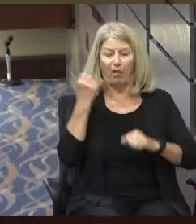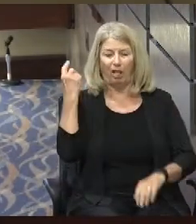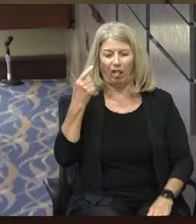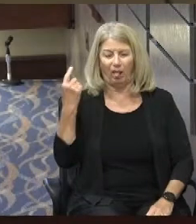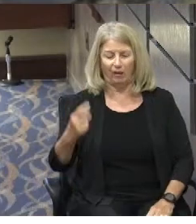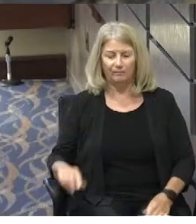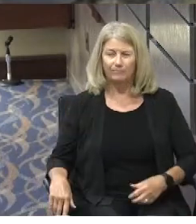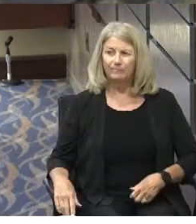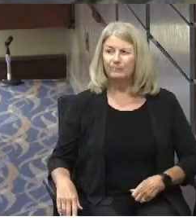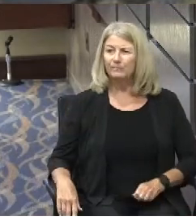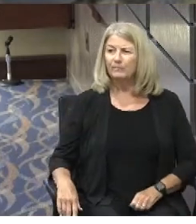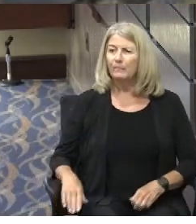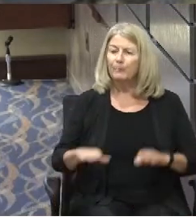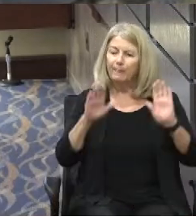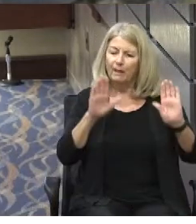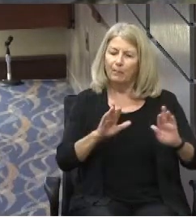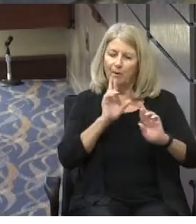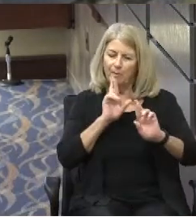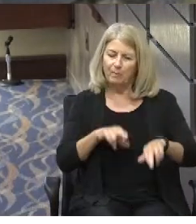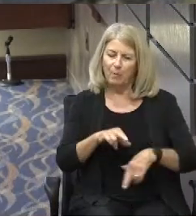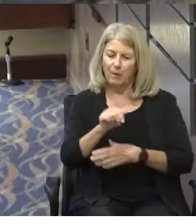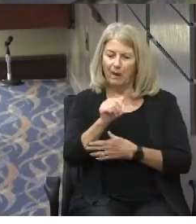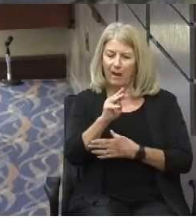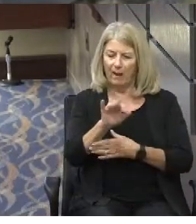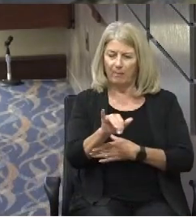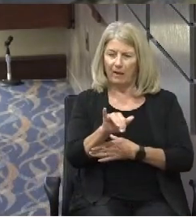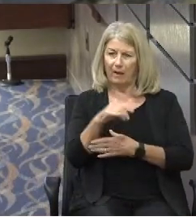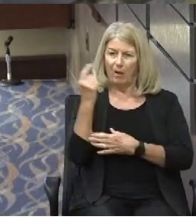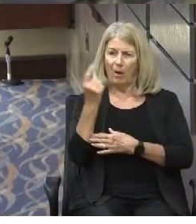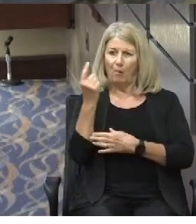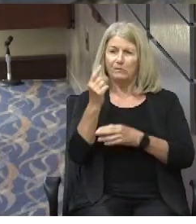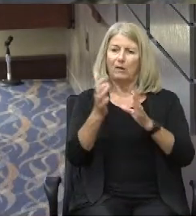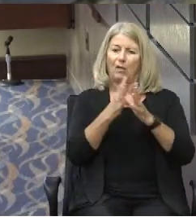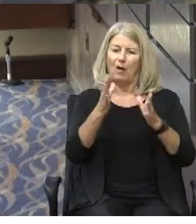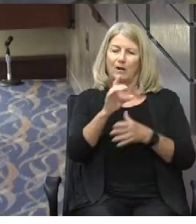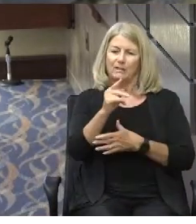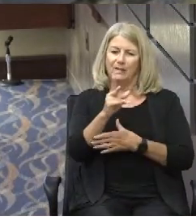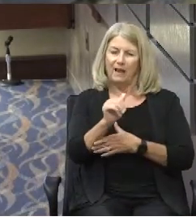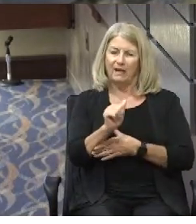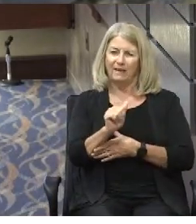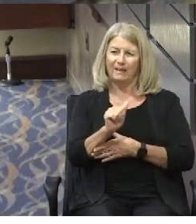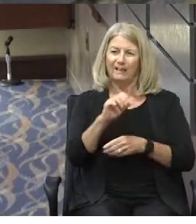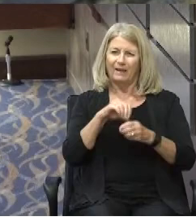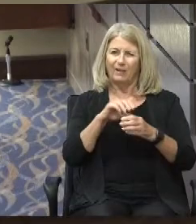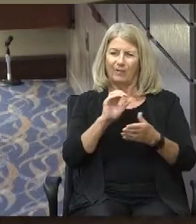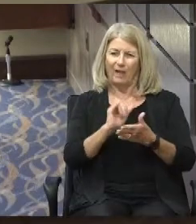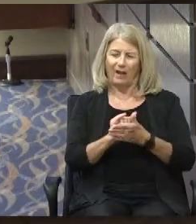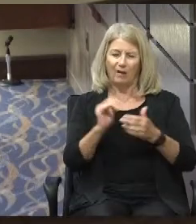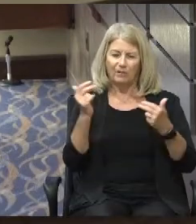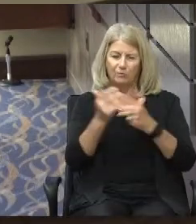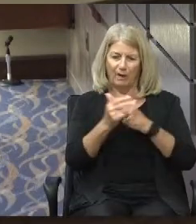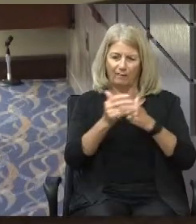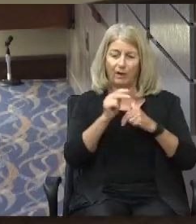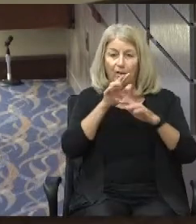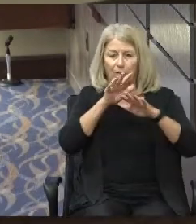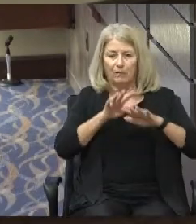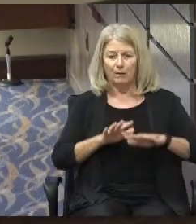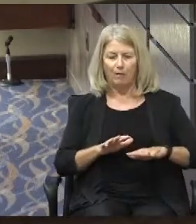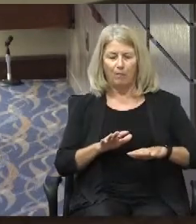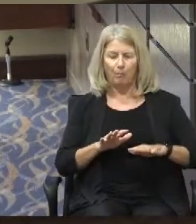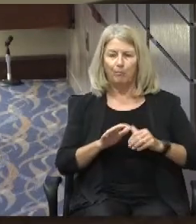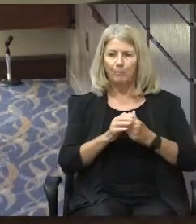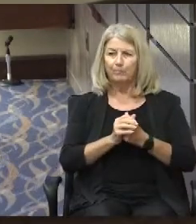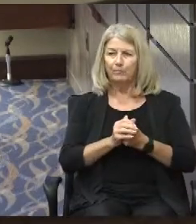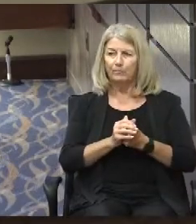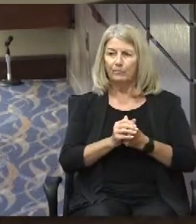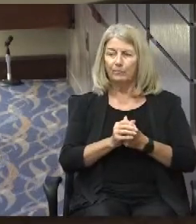Yeah, great report, Amy. Always a lot of data in that on traffic calming. And I'll just, immediately